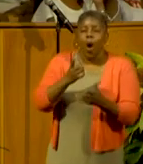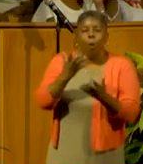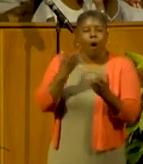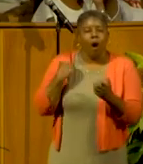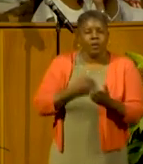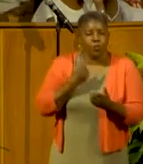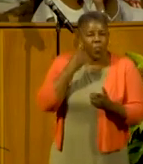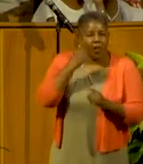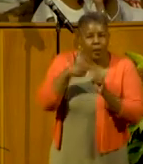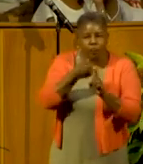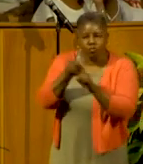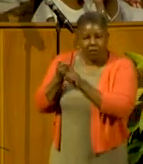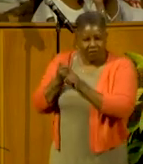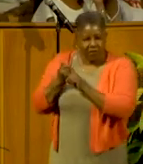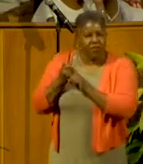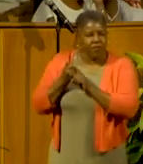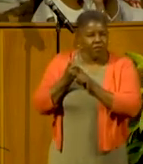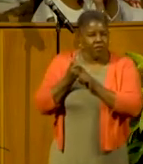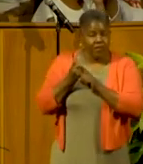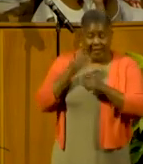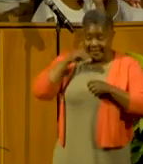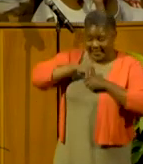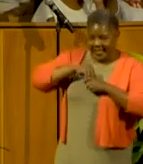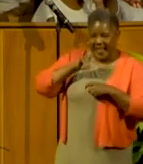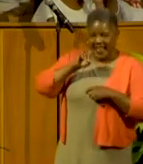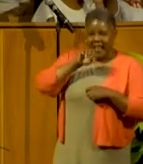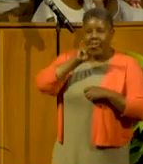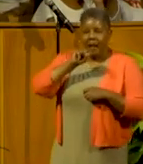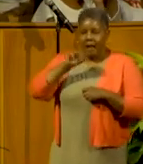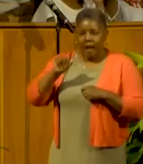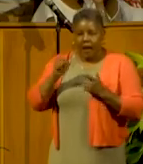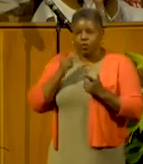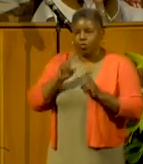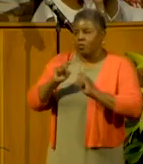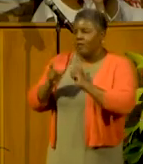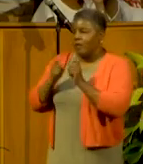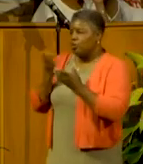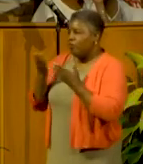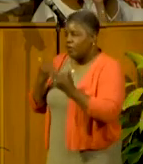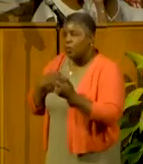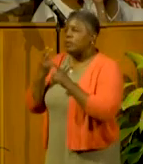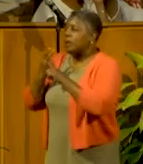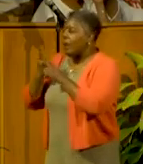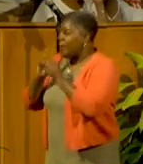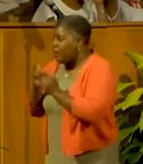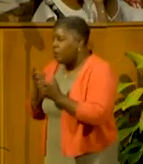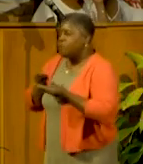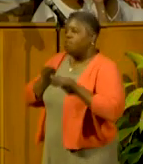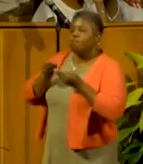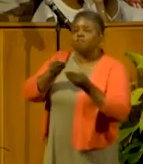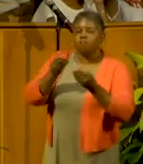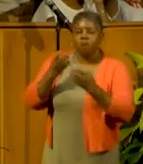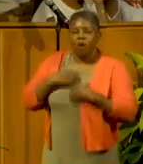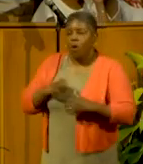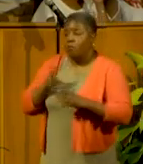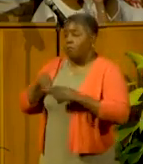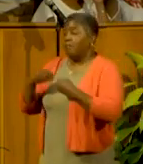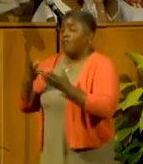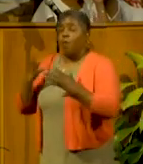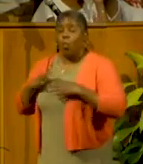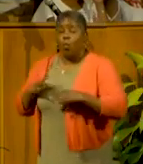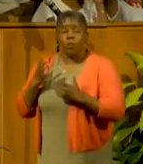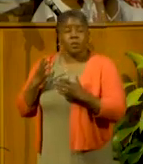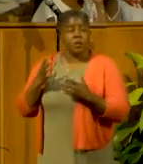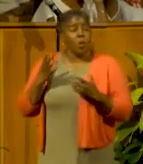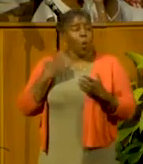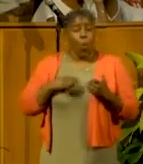us. It's in our DNA to render service. We care for the sick, we feed the hungry, we clothe the naked. I mean,